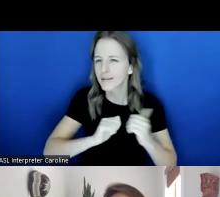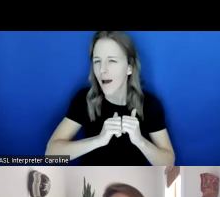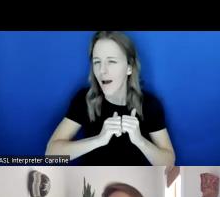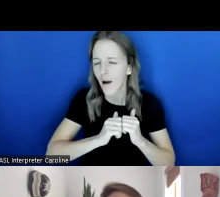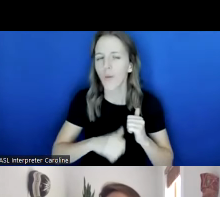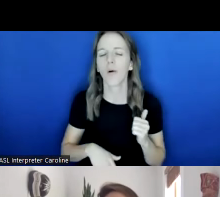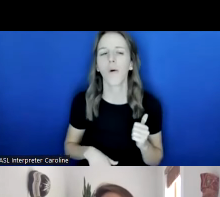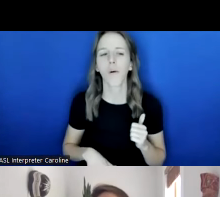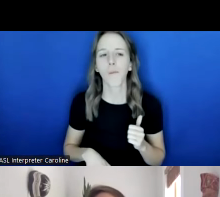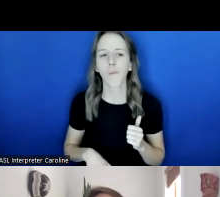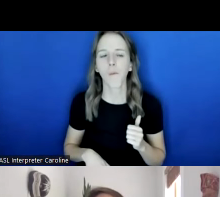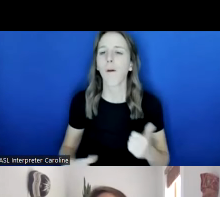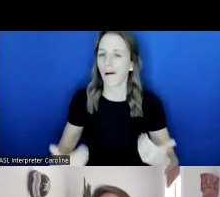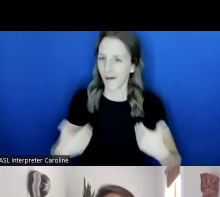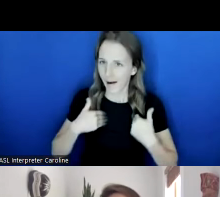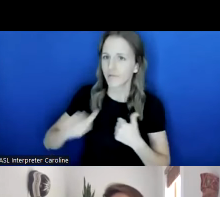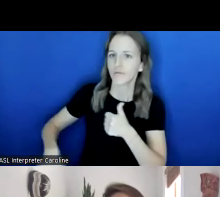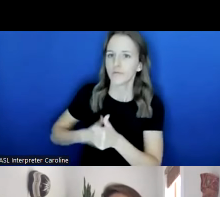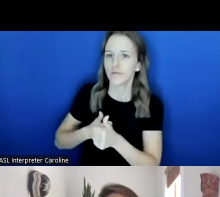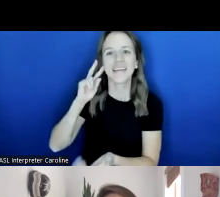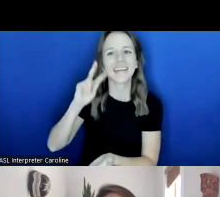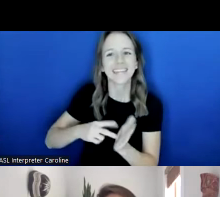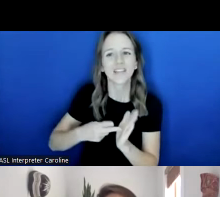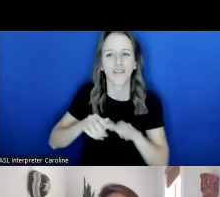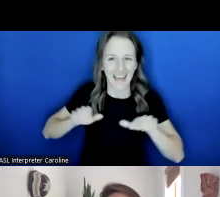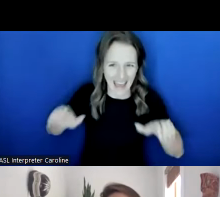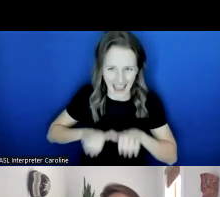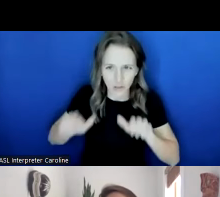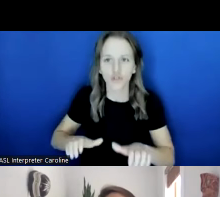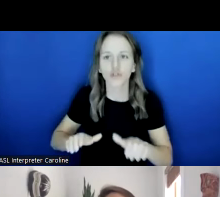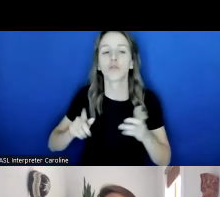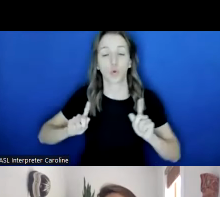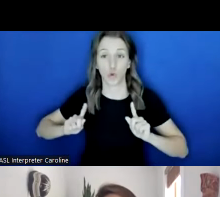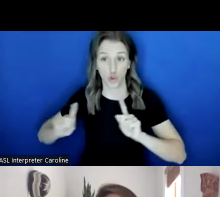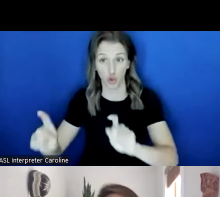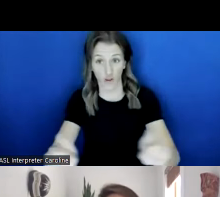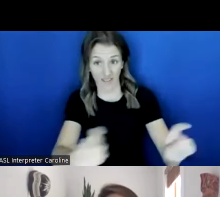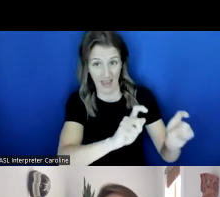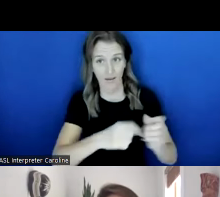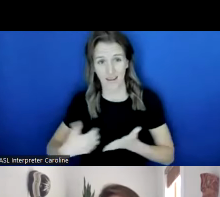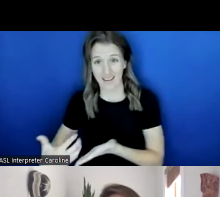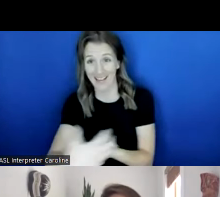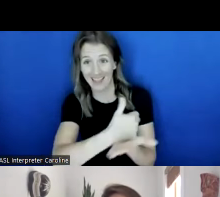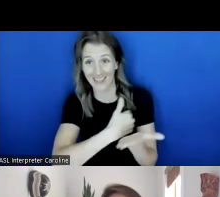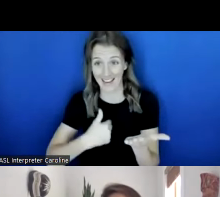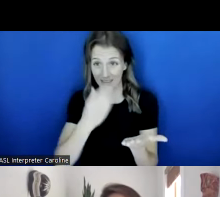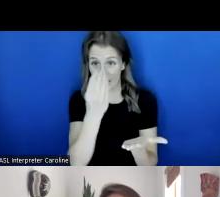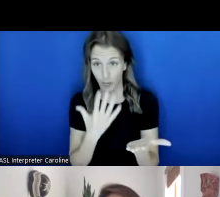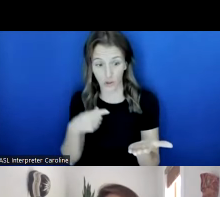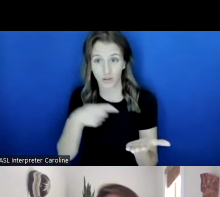the specific intention of always taking action, right? We wanted to do a survey where we could collect information that was